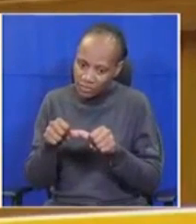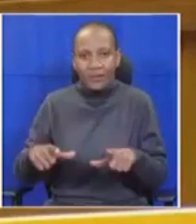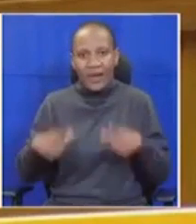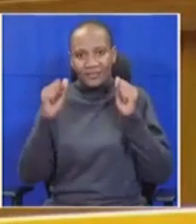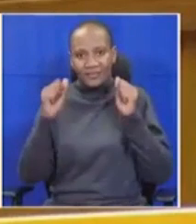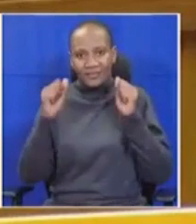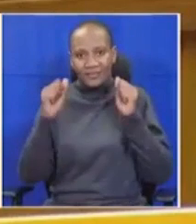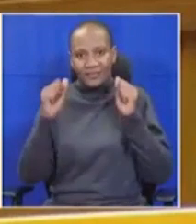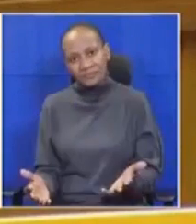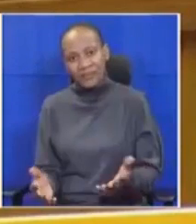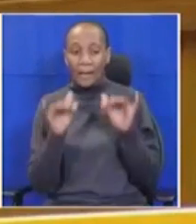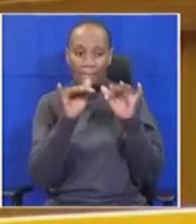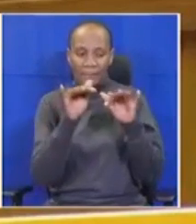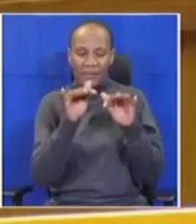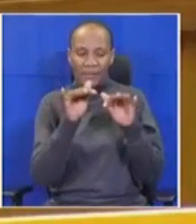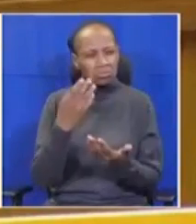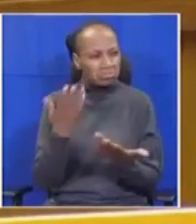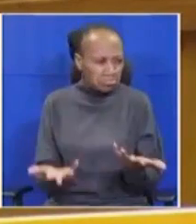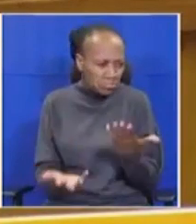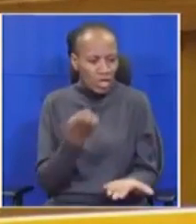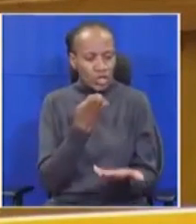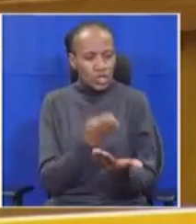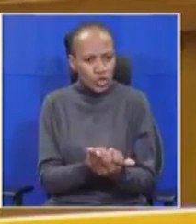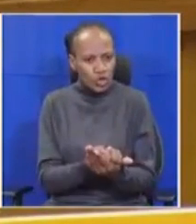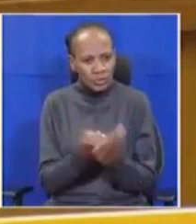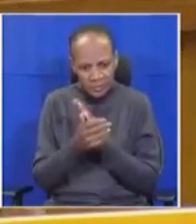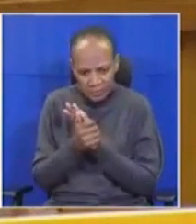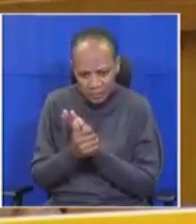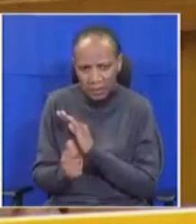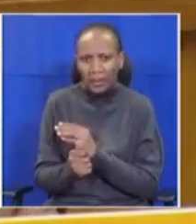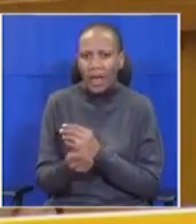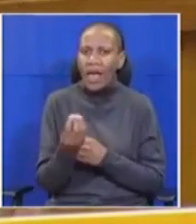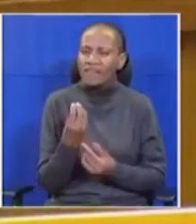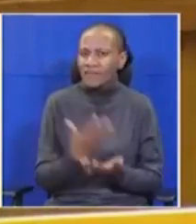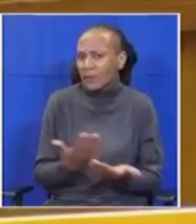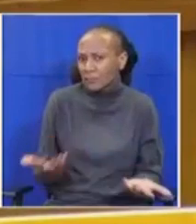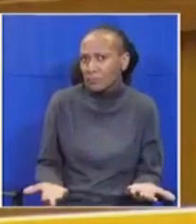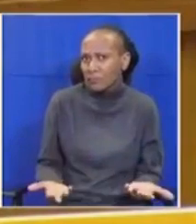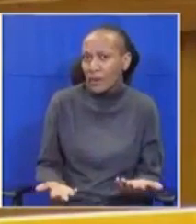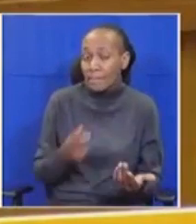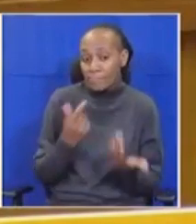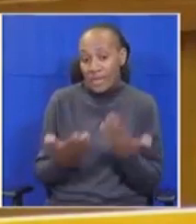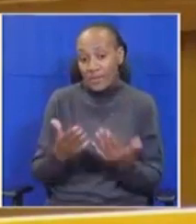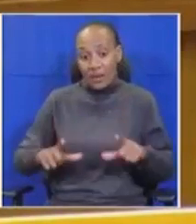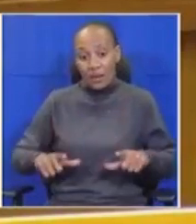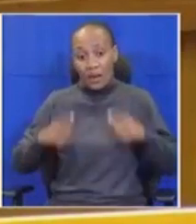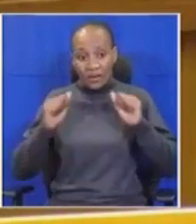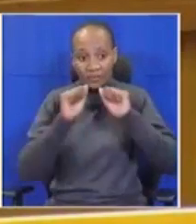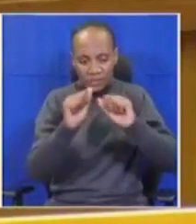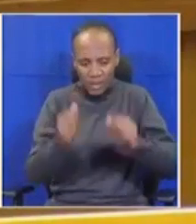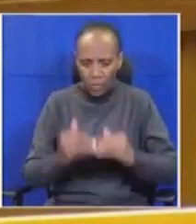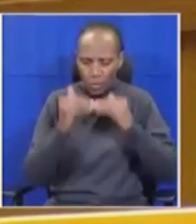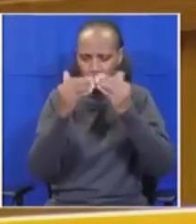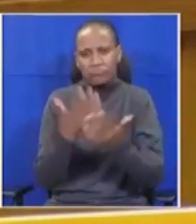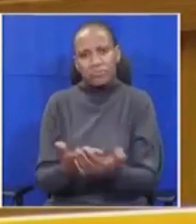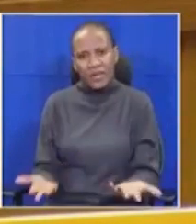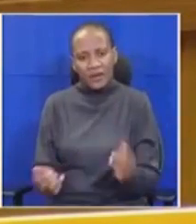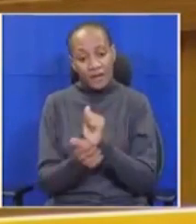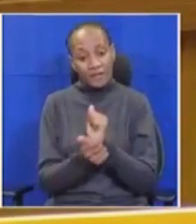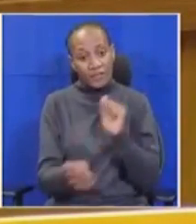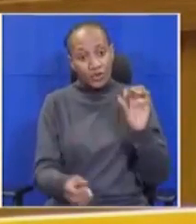have an economic capability which is going to improve their lives. And the Freedom Charter is very clear on